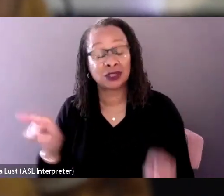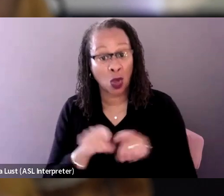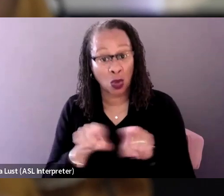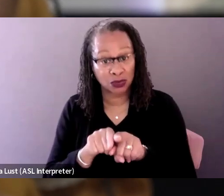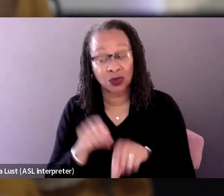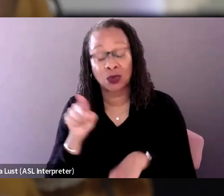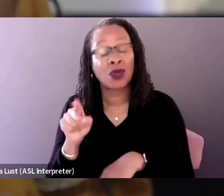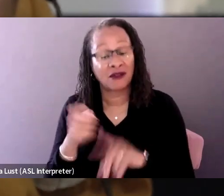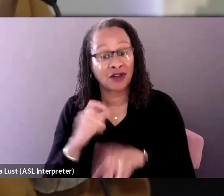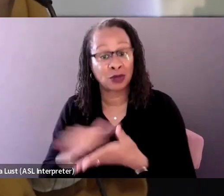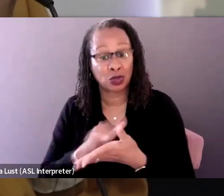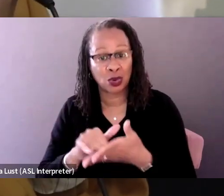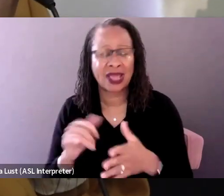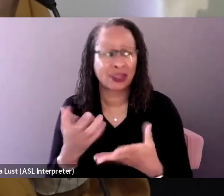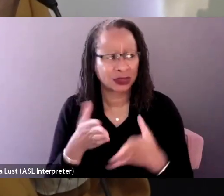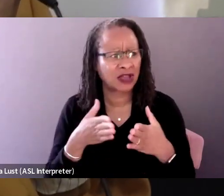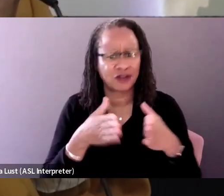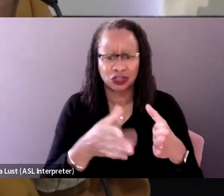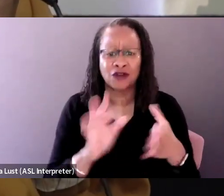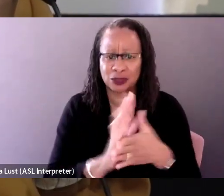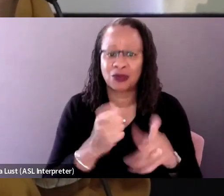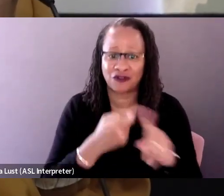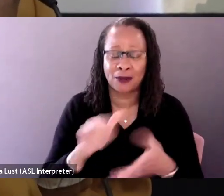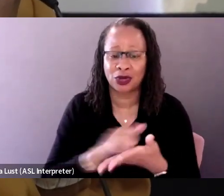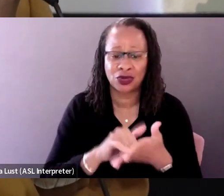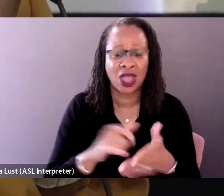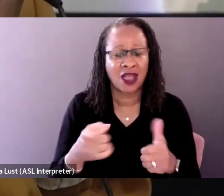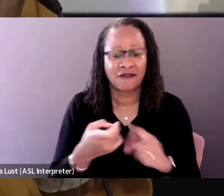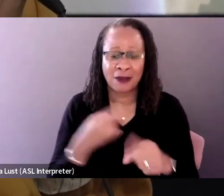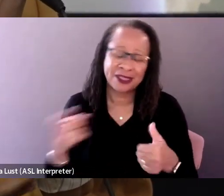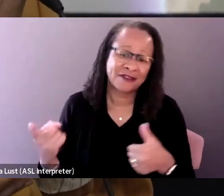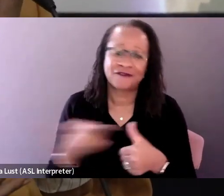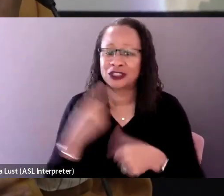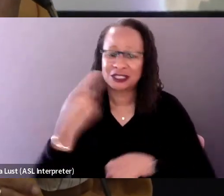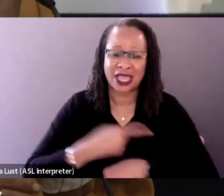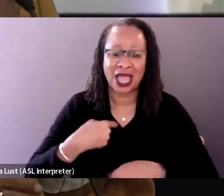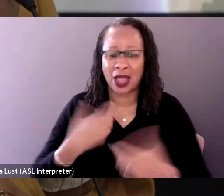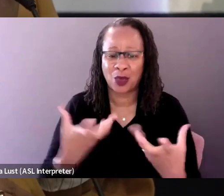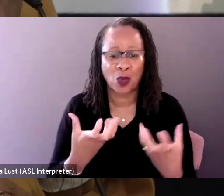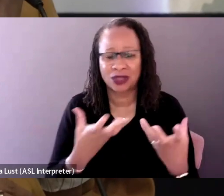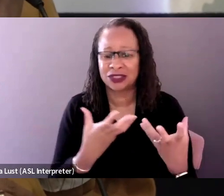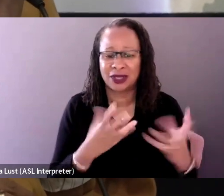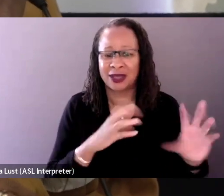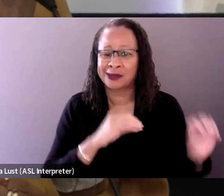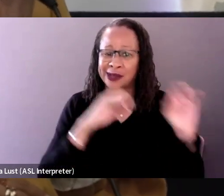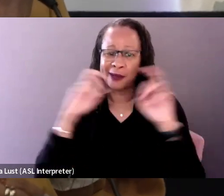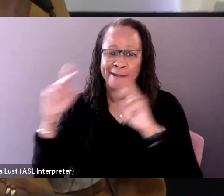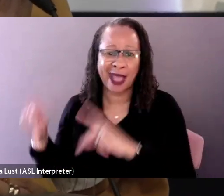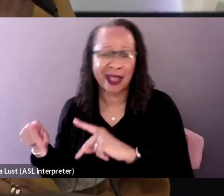but I'm from the Bay, and I wanted to be home. I think that this place is so